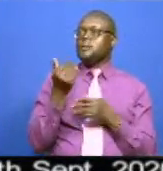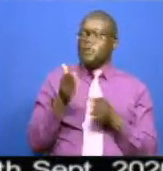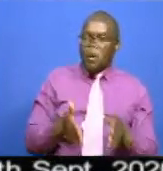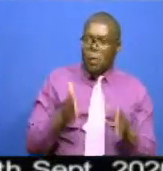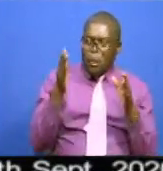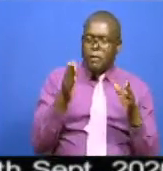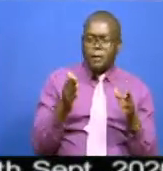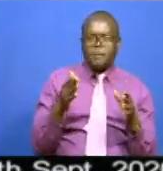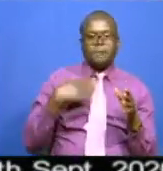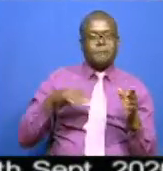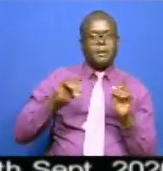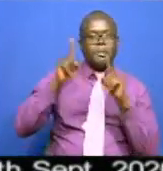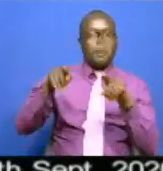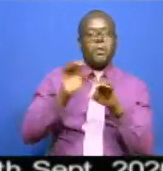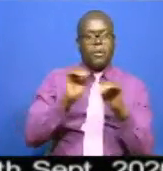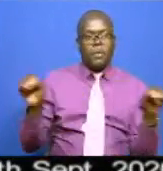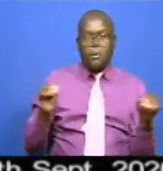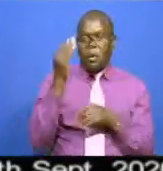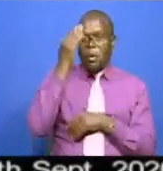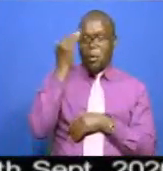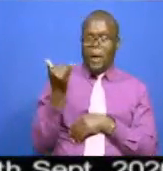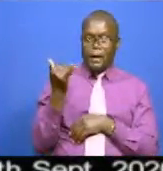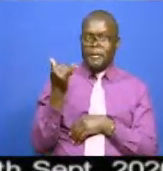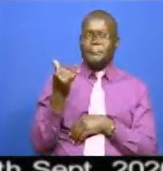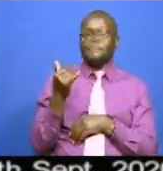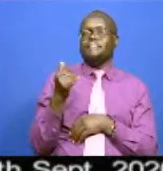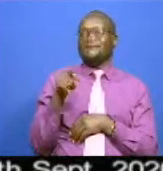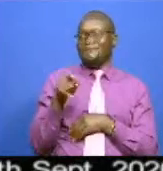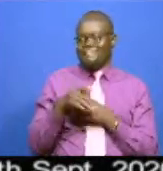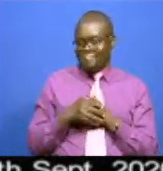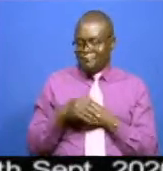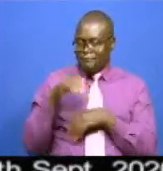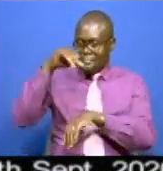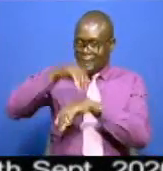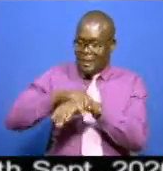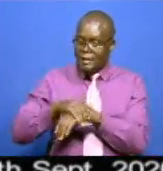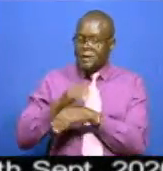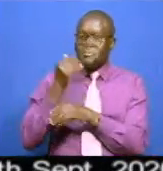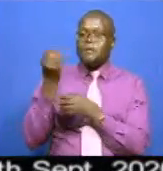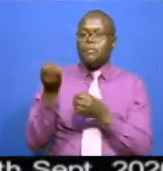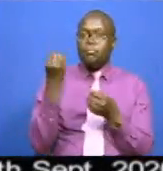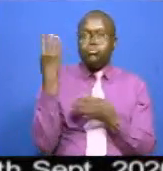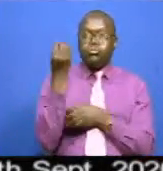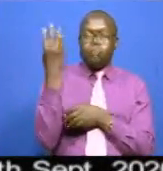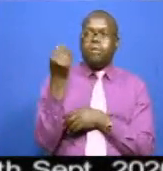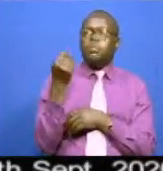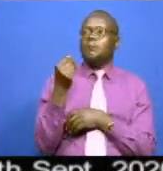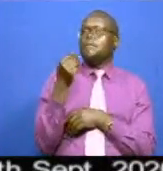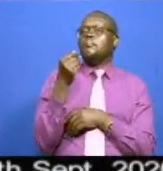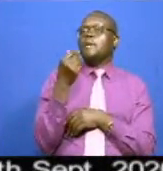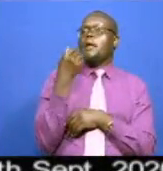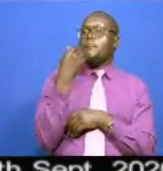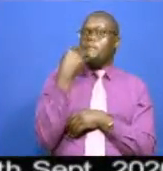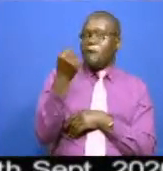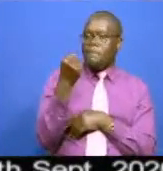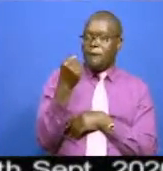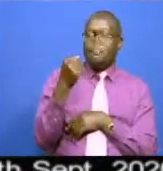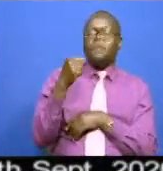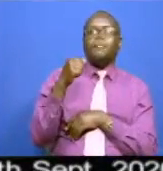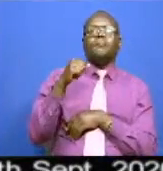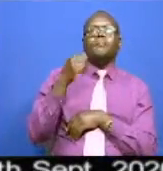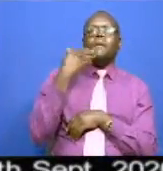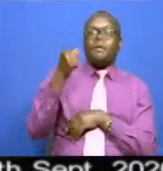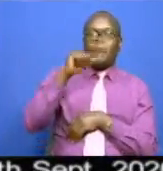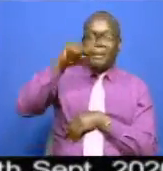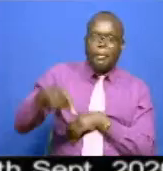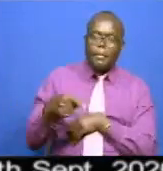of the contractors don't want to go because mobilizing just one tractor costs $500,000 when on land it costs 70. So